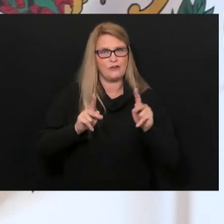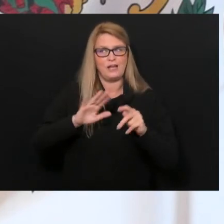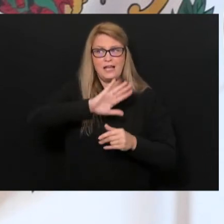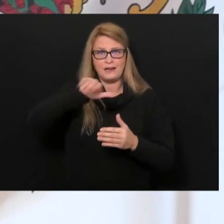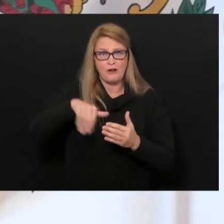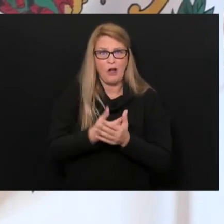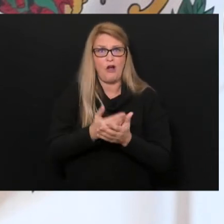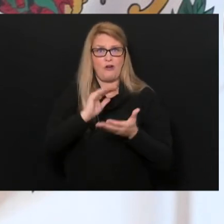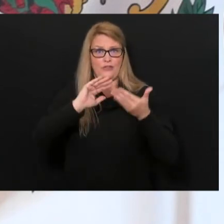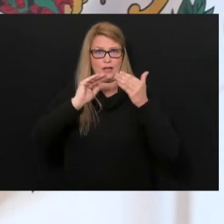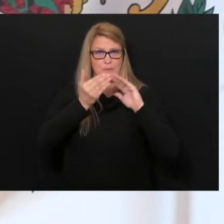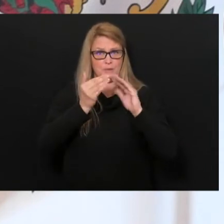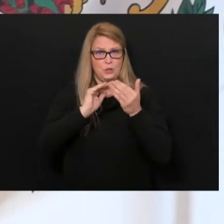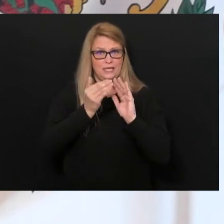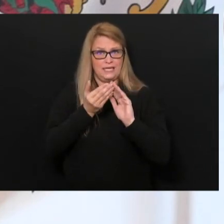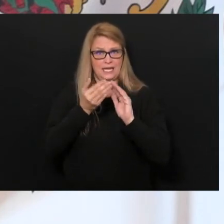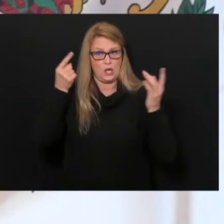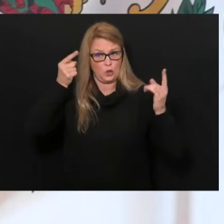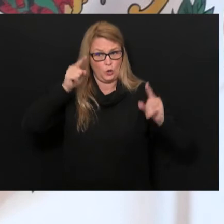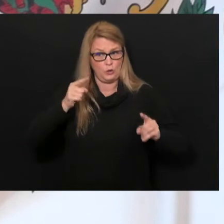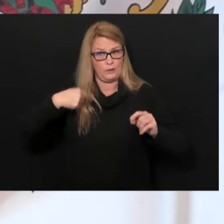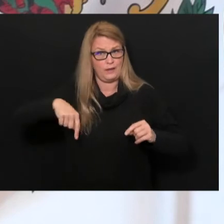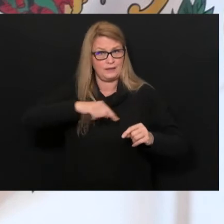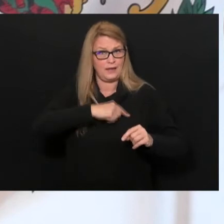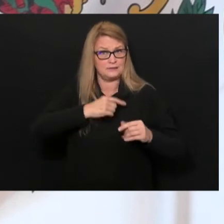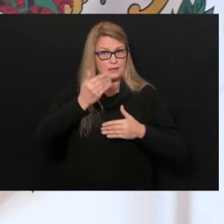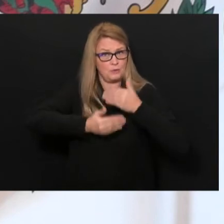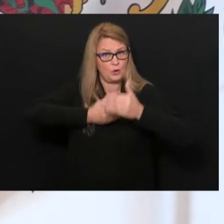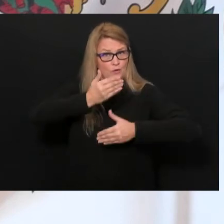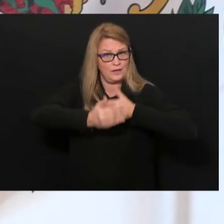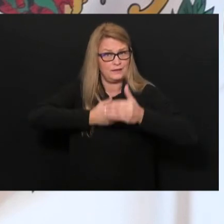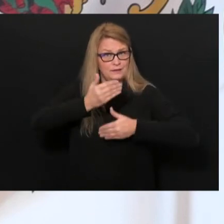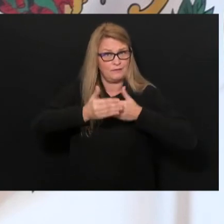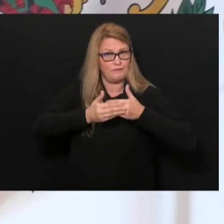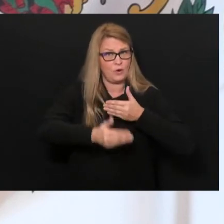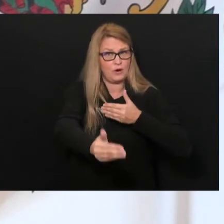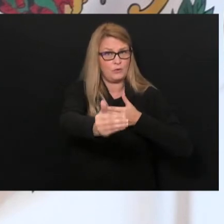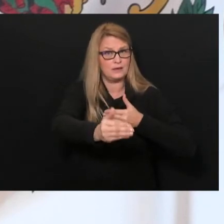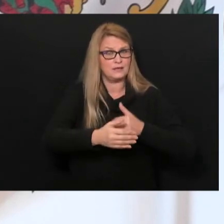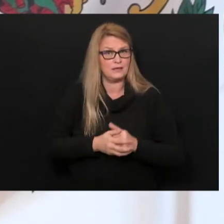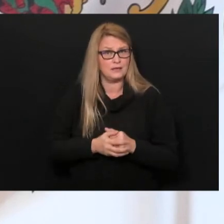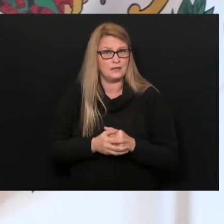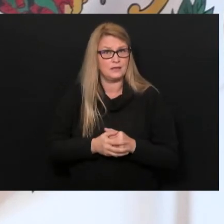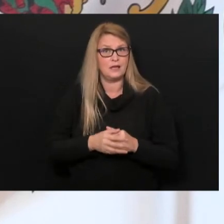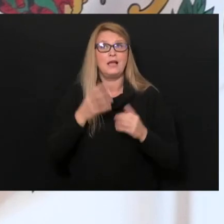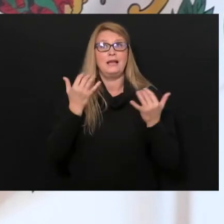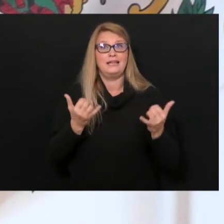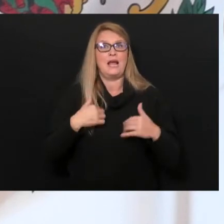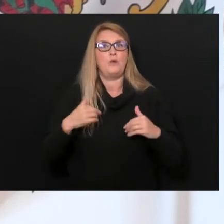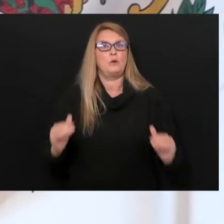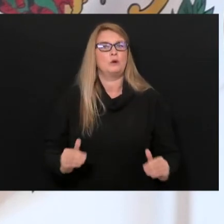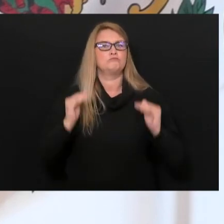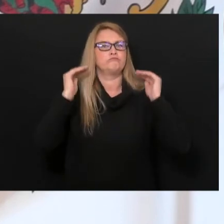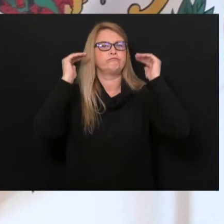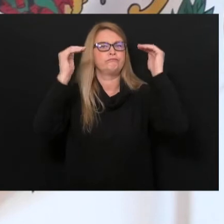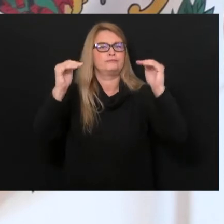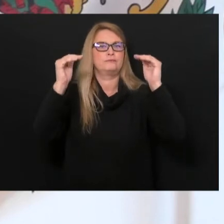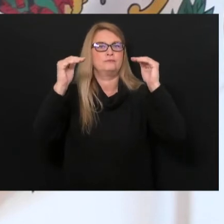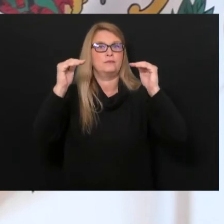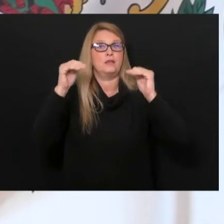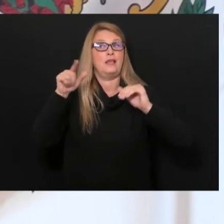community right with us. And we're going to move all of them up on the food chain, way up, and get